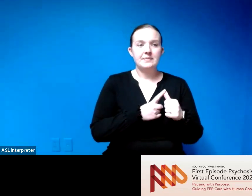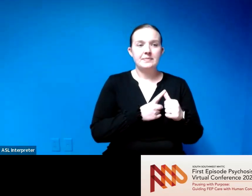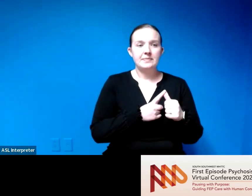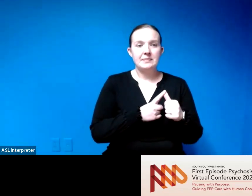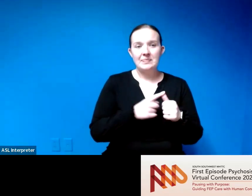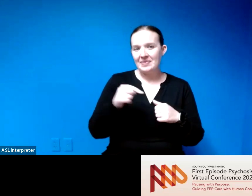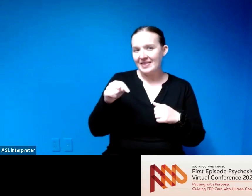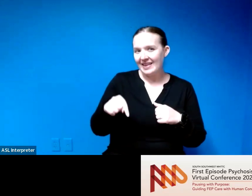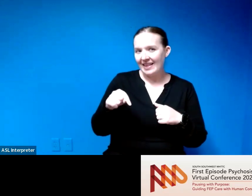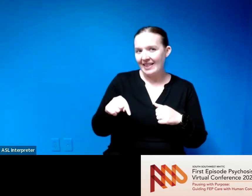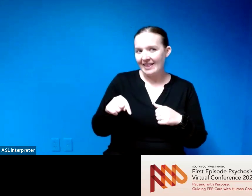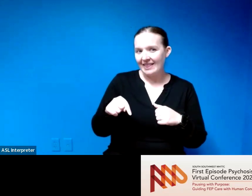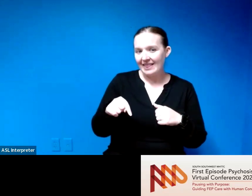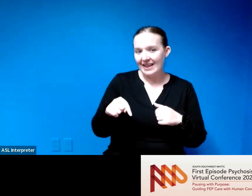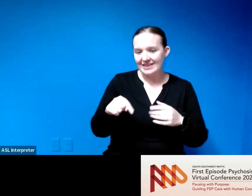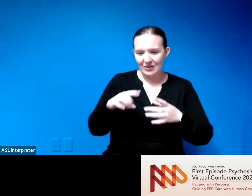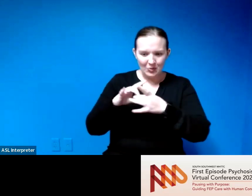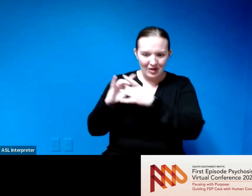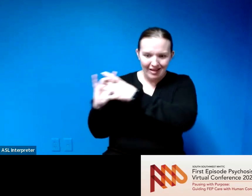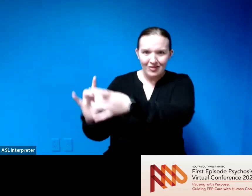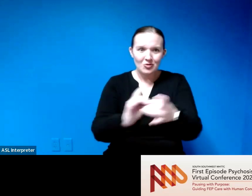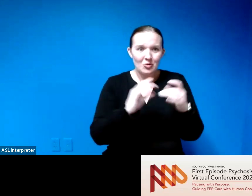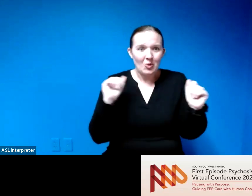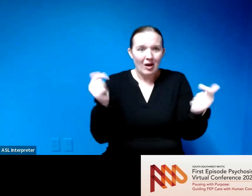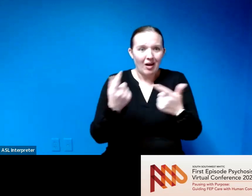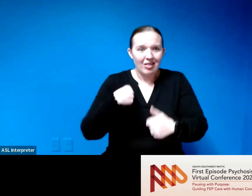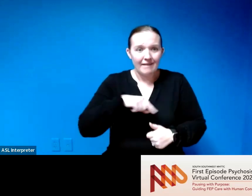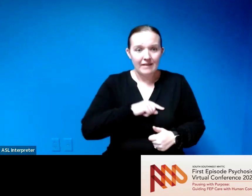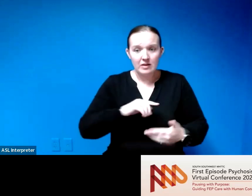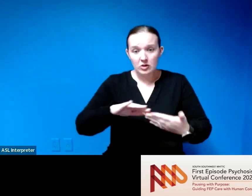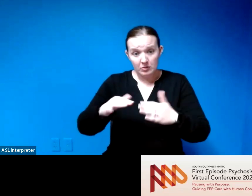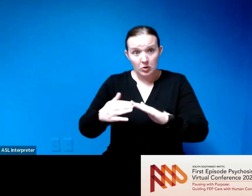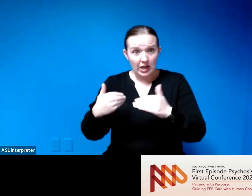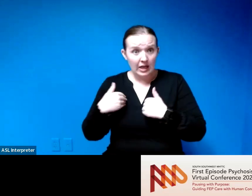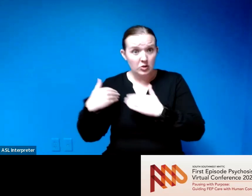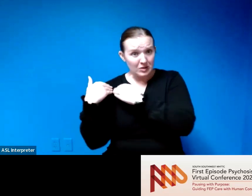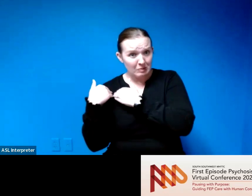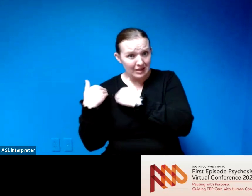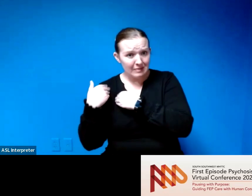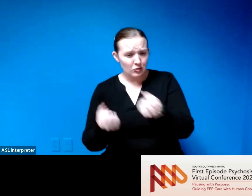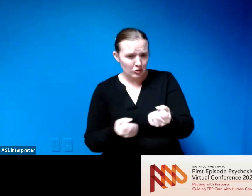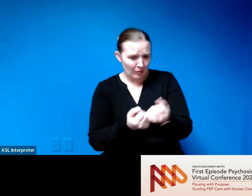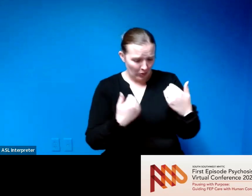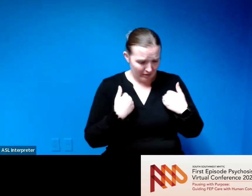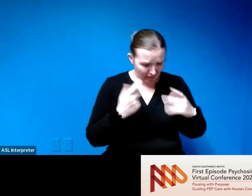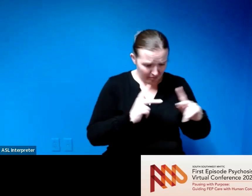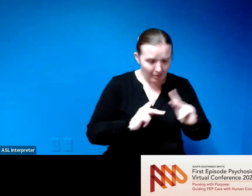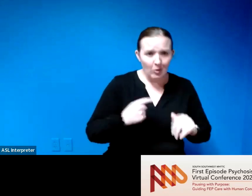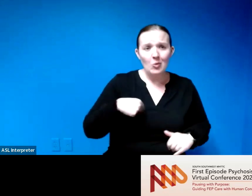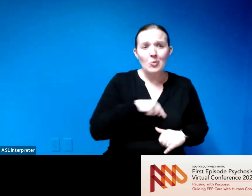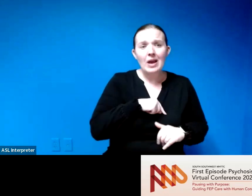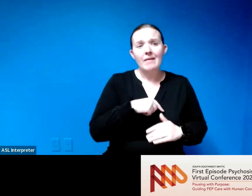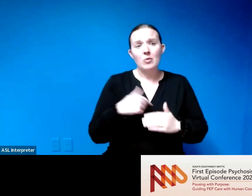this is about all of us, right? The community has a responsibility to support young people. We have a responsibility to